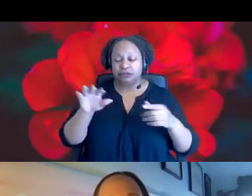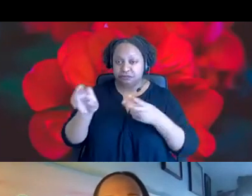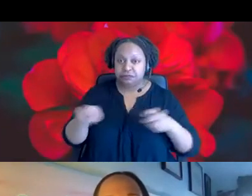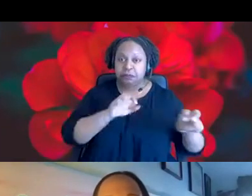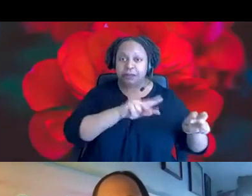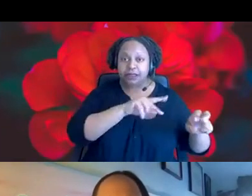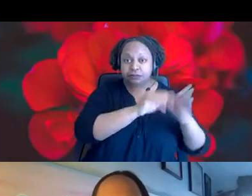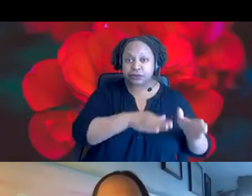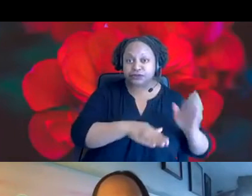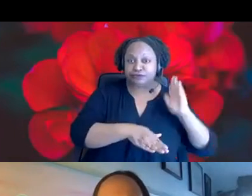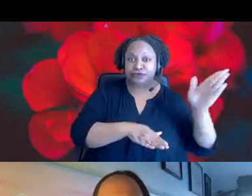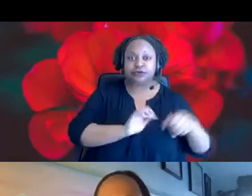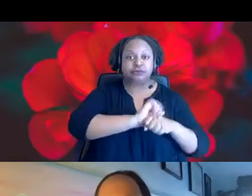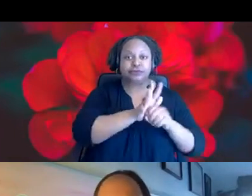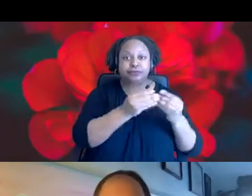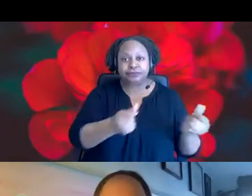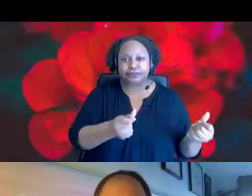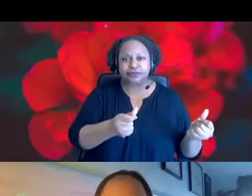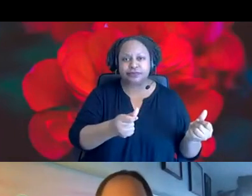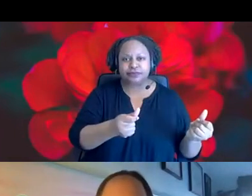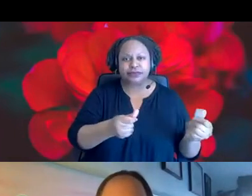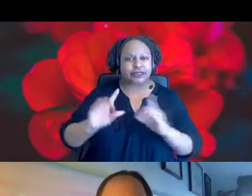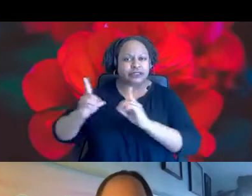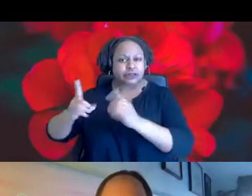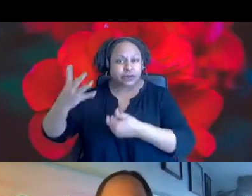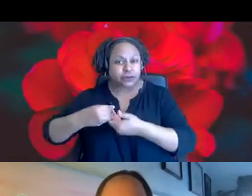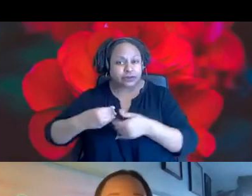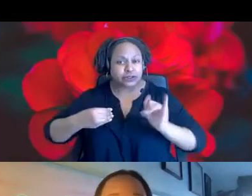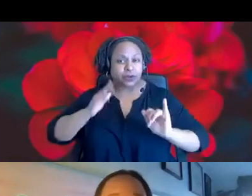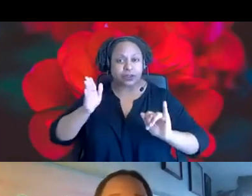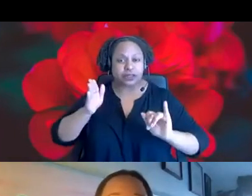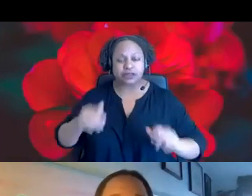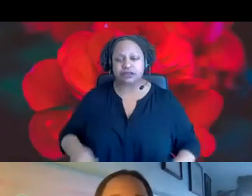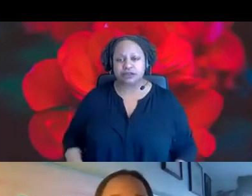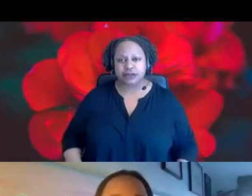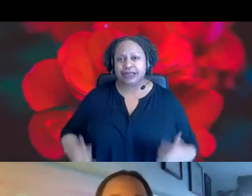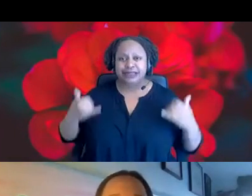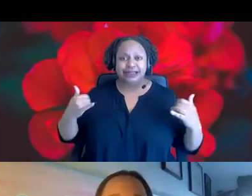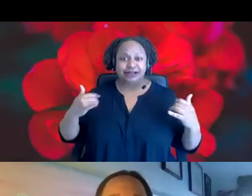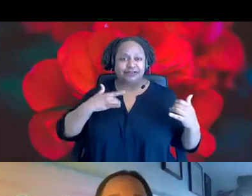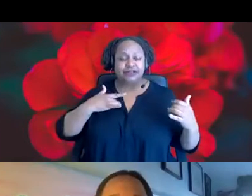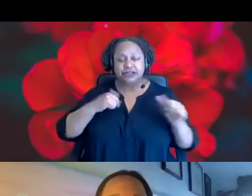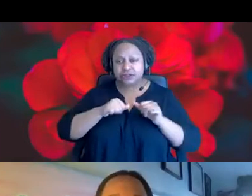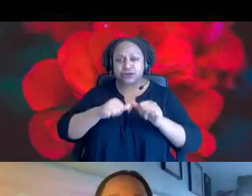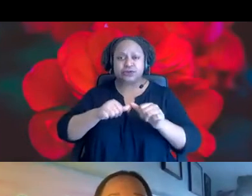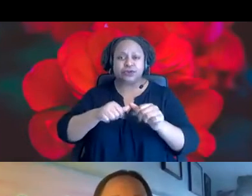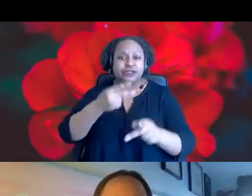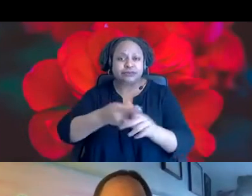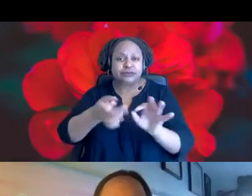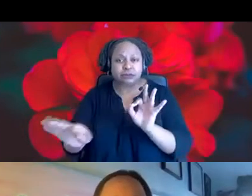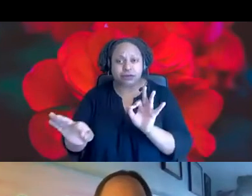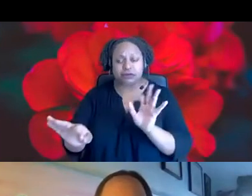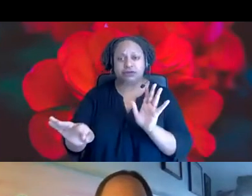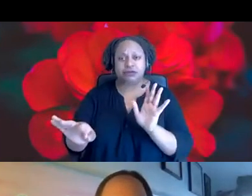how really just letting it be simple and letting it just be what it was is something that I'm really